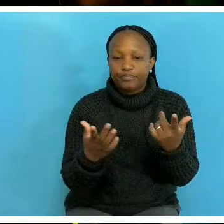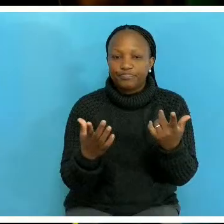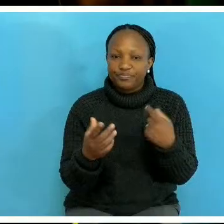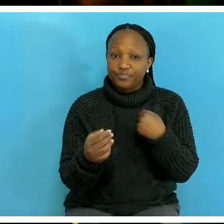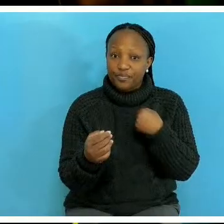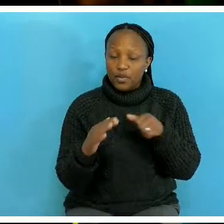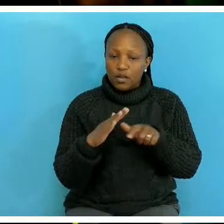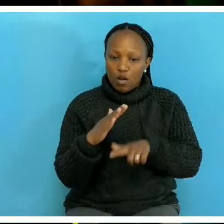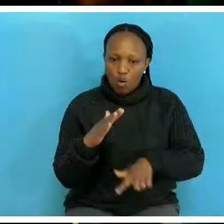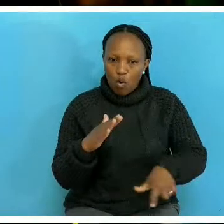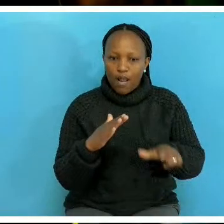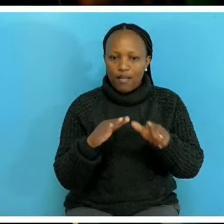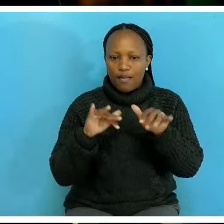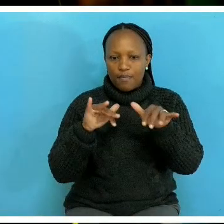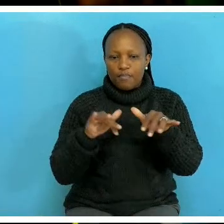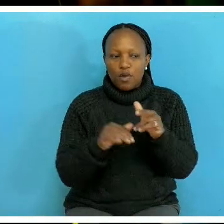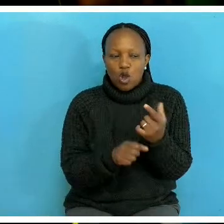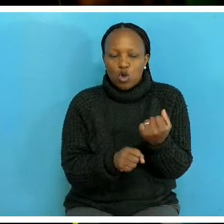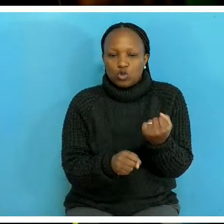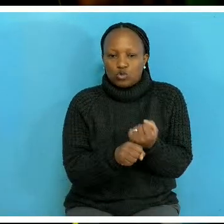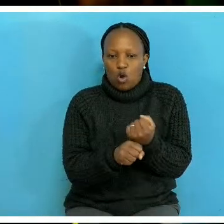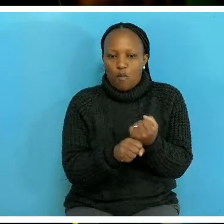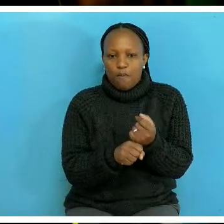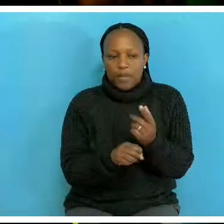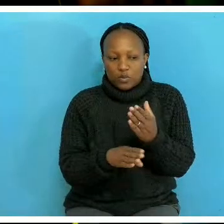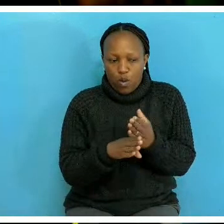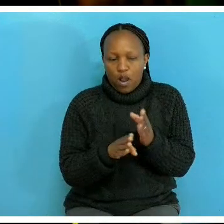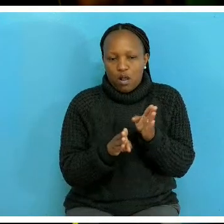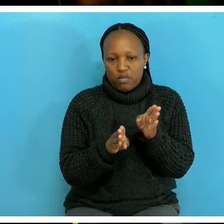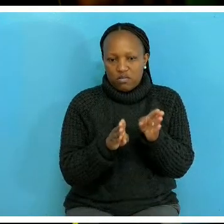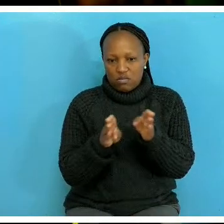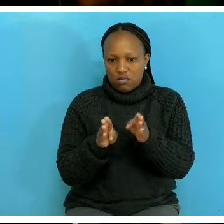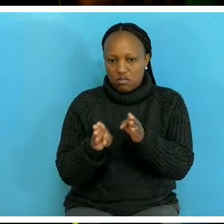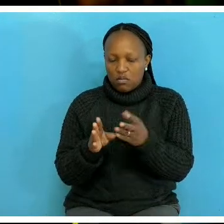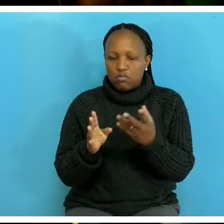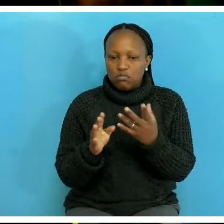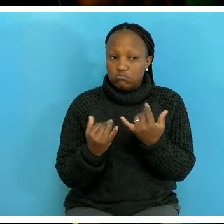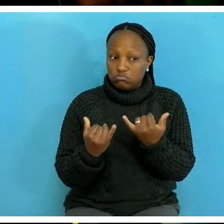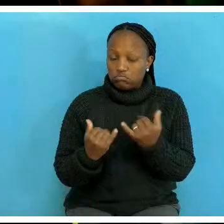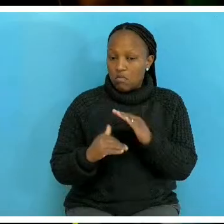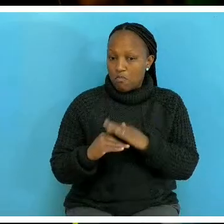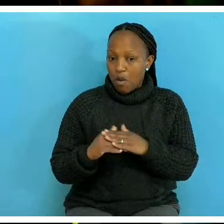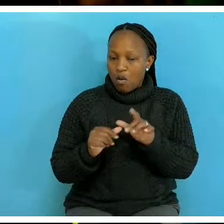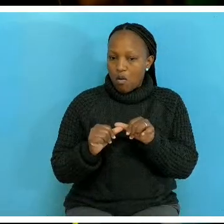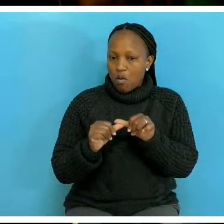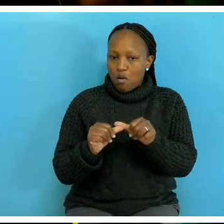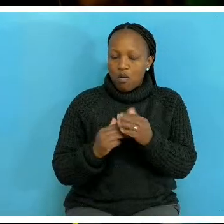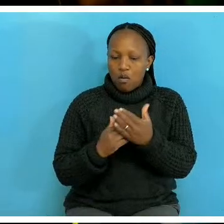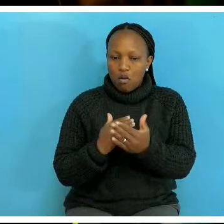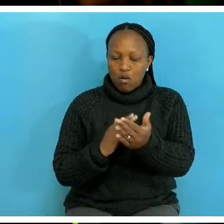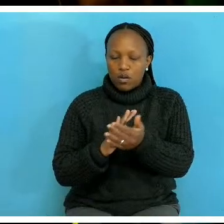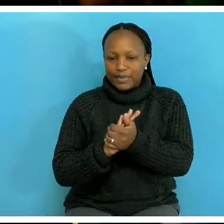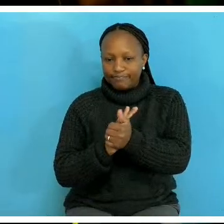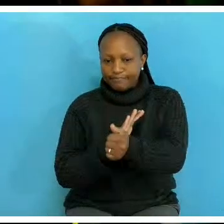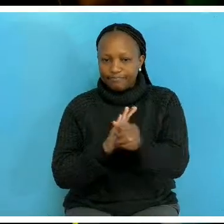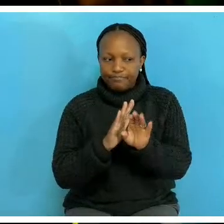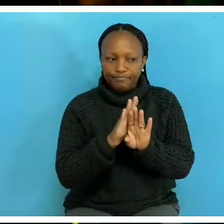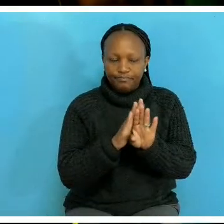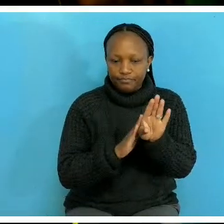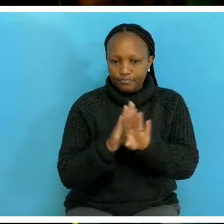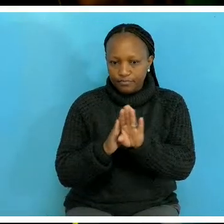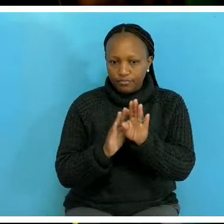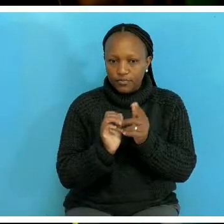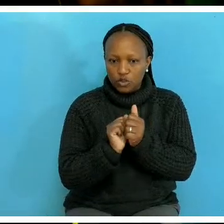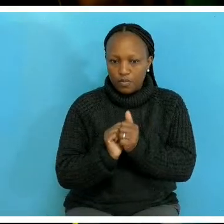have locals in those jobs. And in additional, going forward, we're also looking further with skills development and